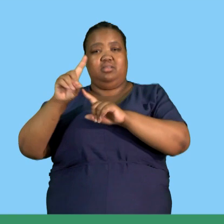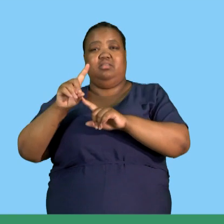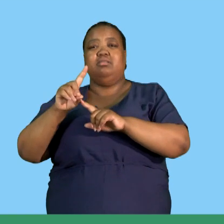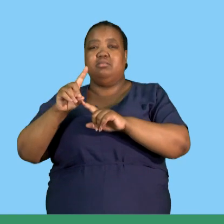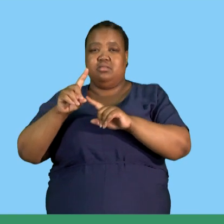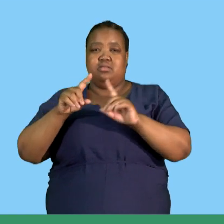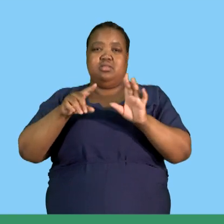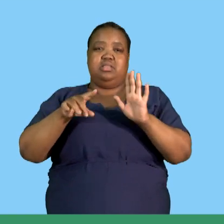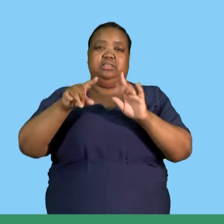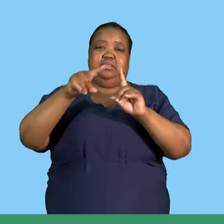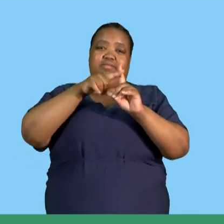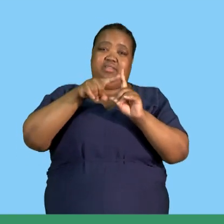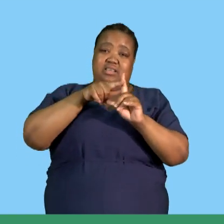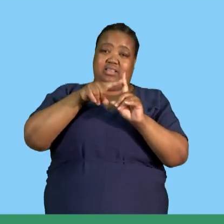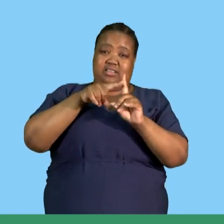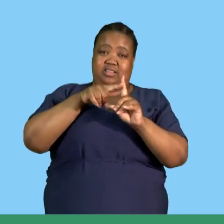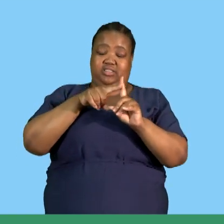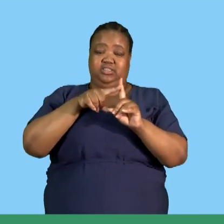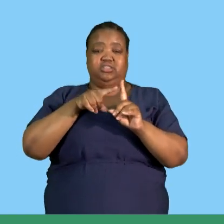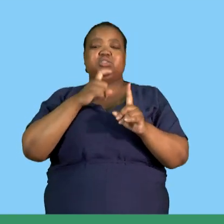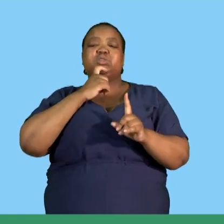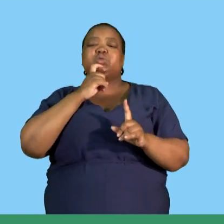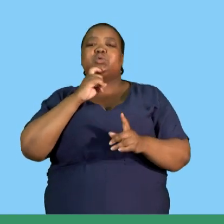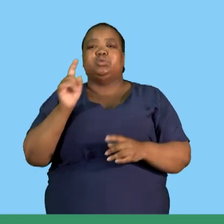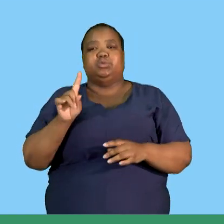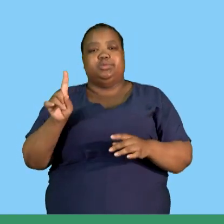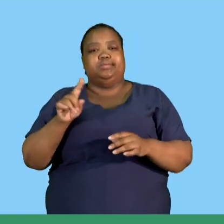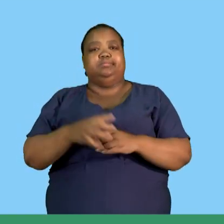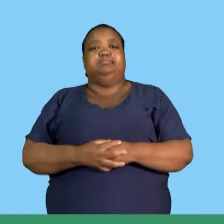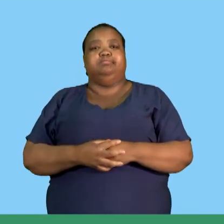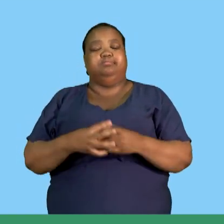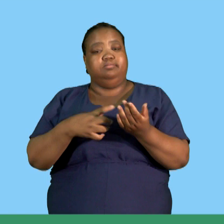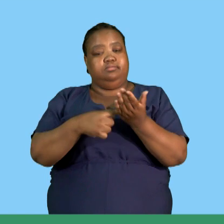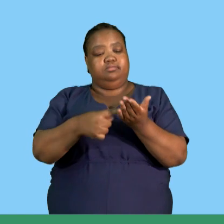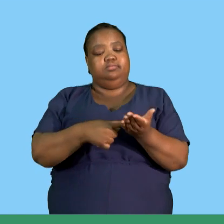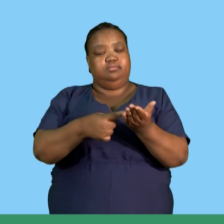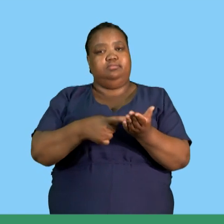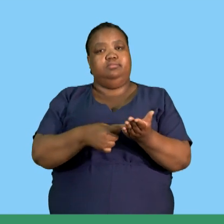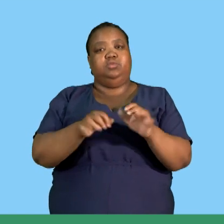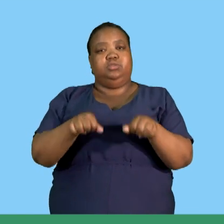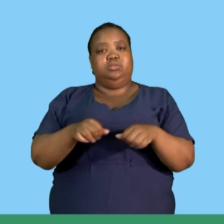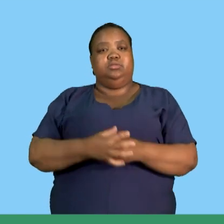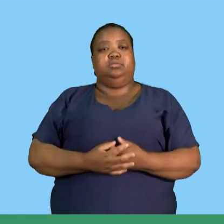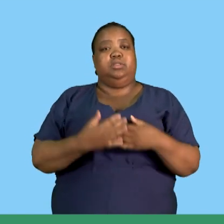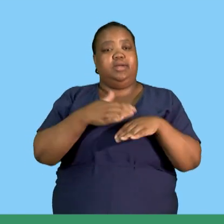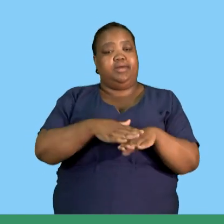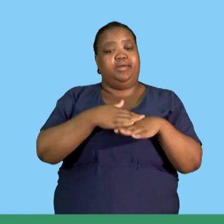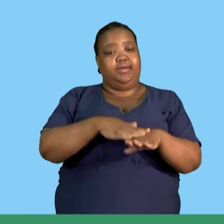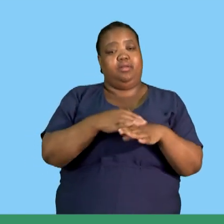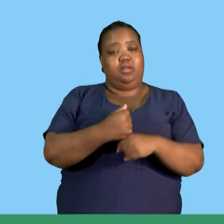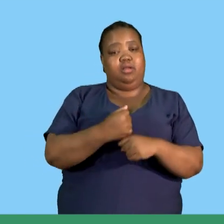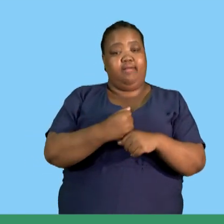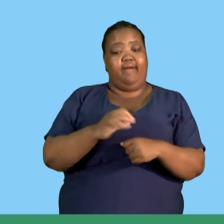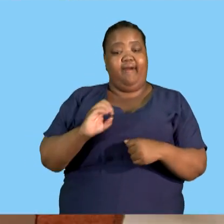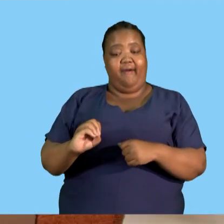So we are told that force field is a what? Is a problem-solving technique. Right. So we have applications,